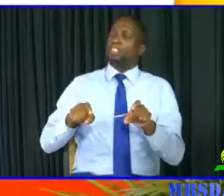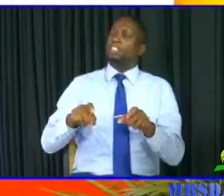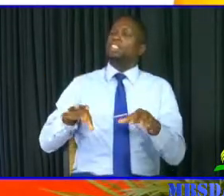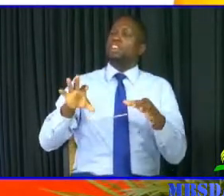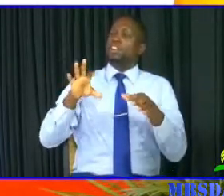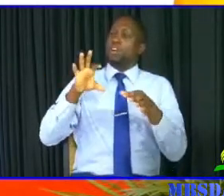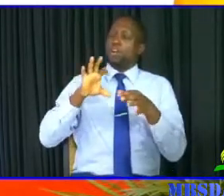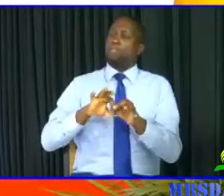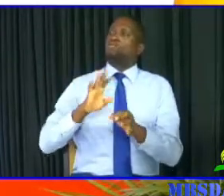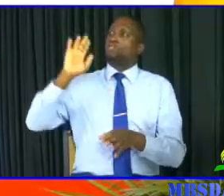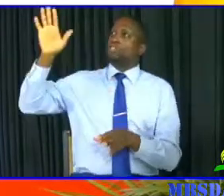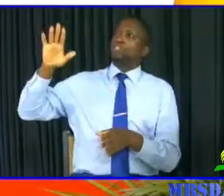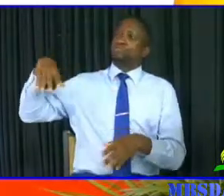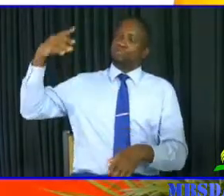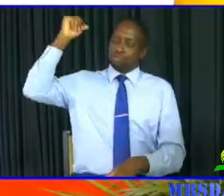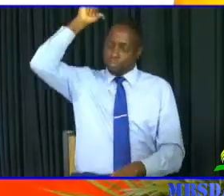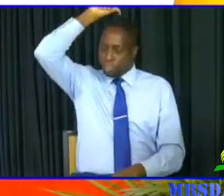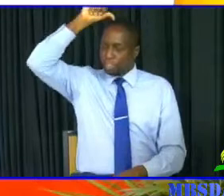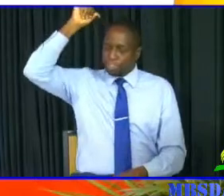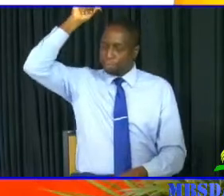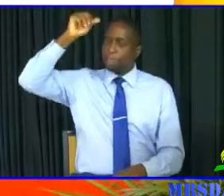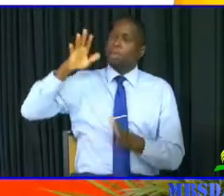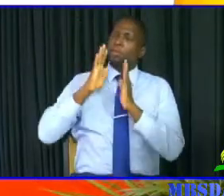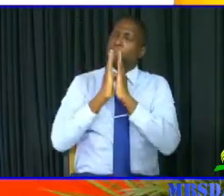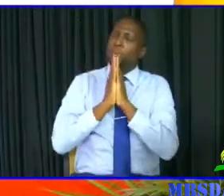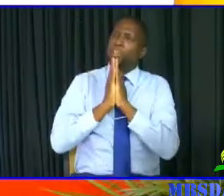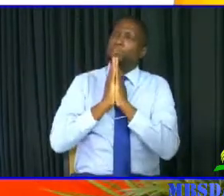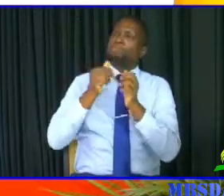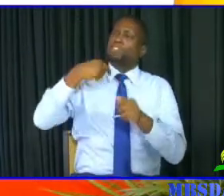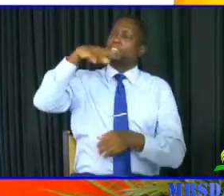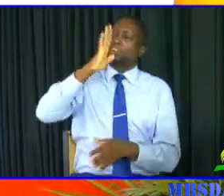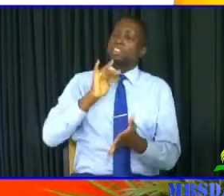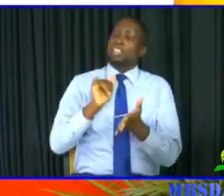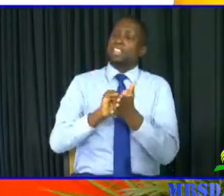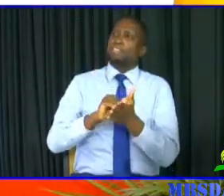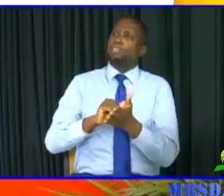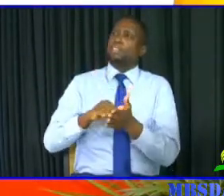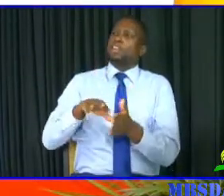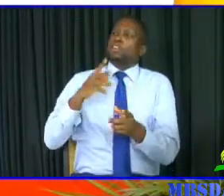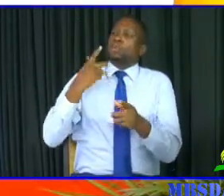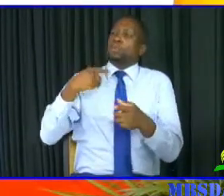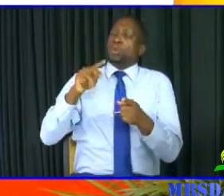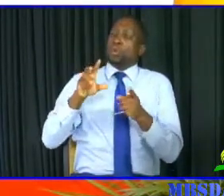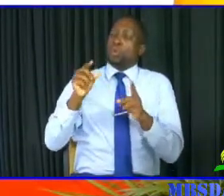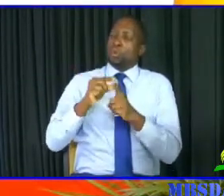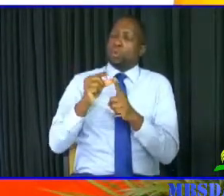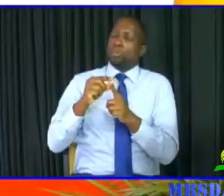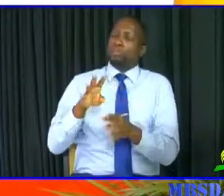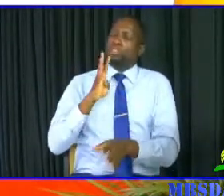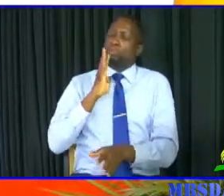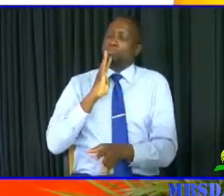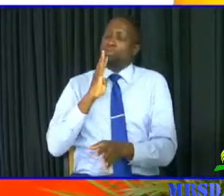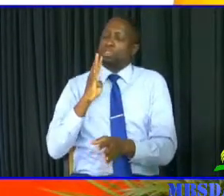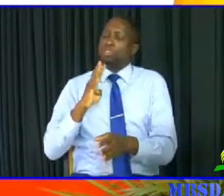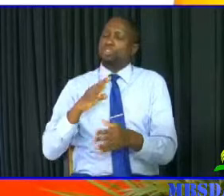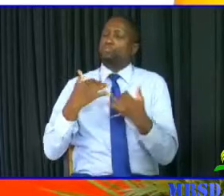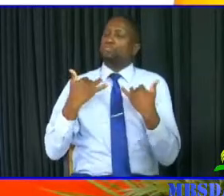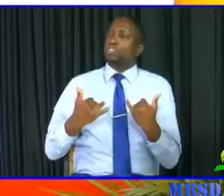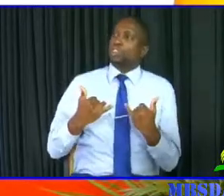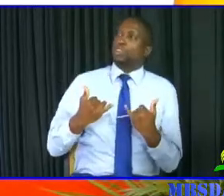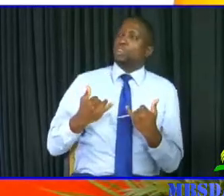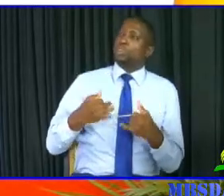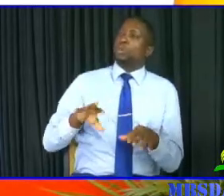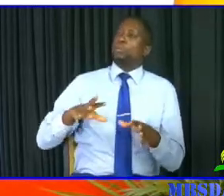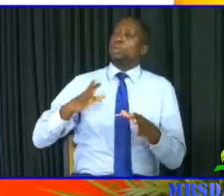divine anointing. I pray, O God, that the words spoken will be clothed in the glory